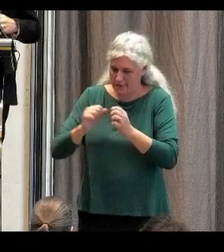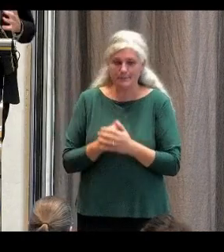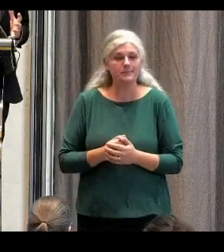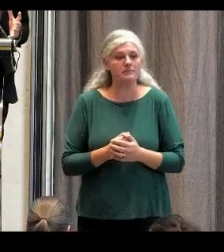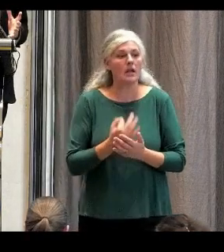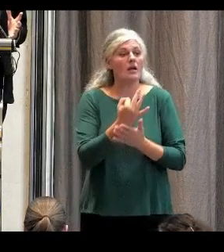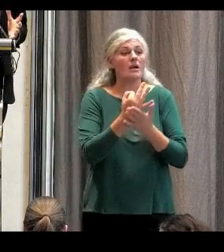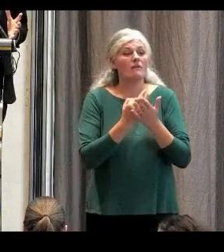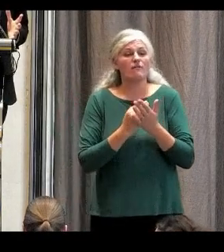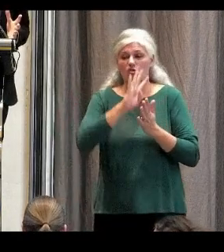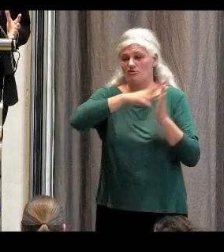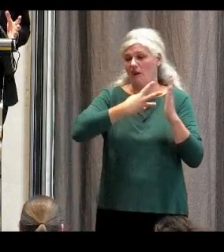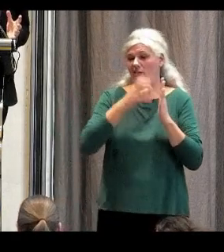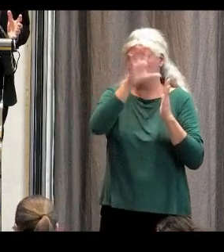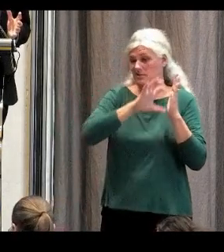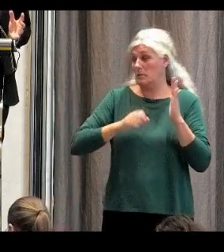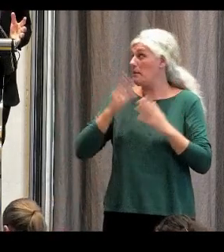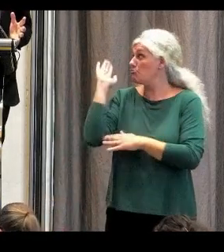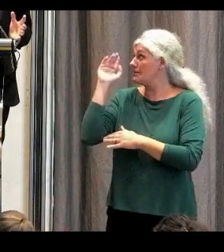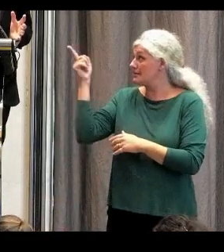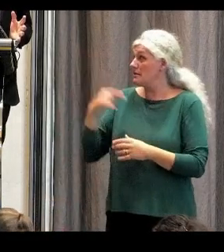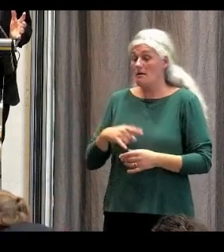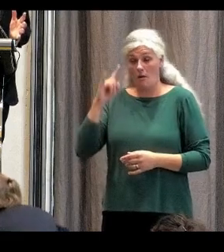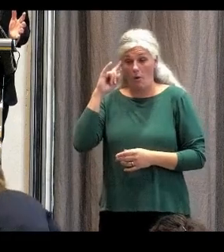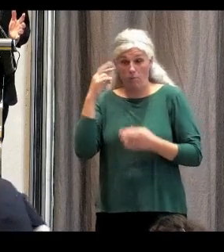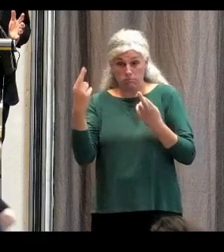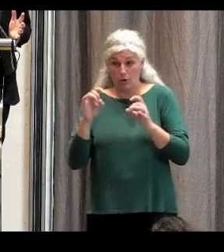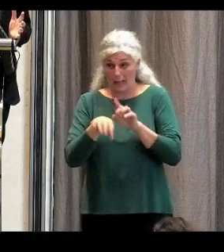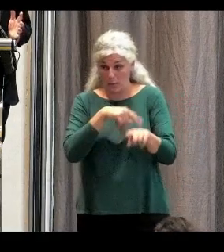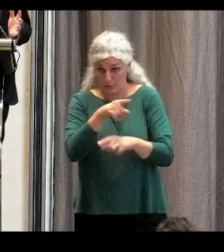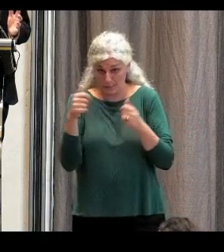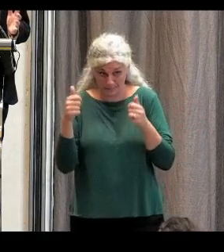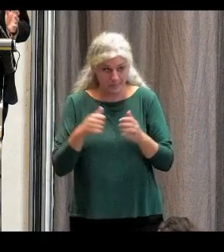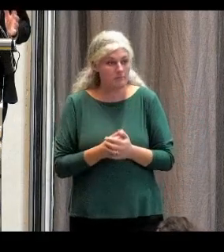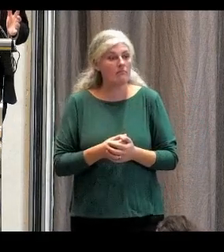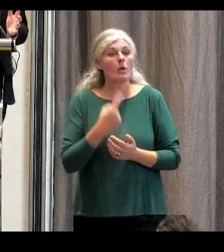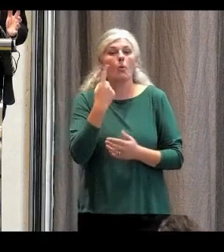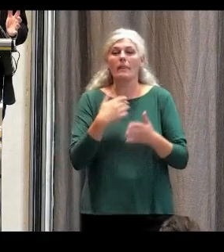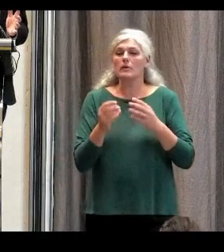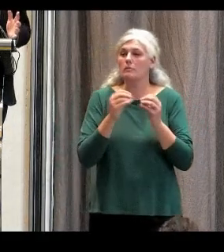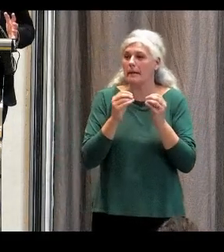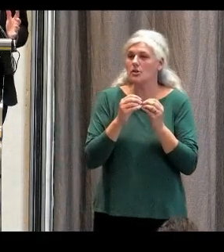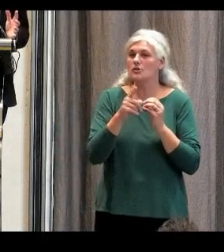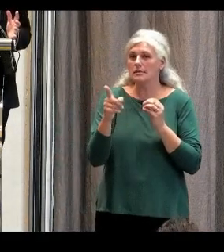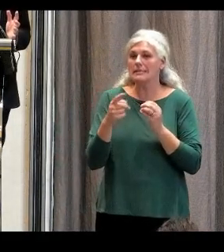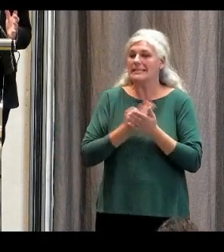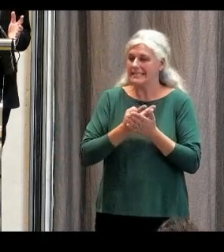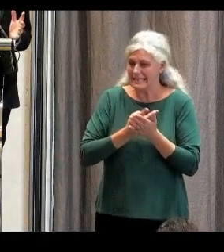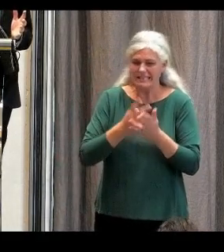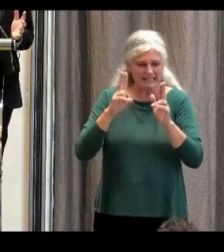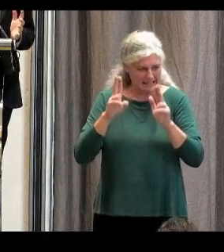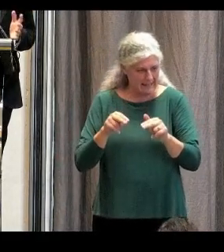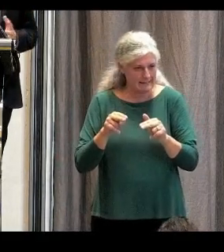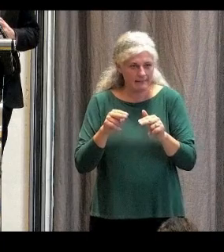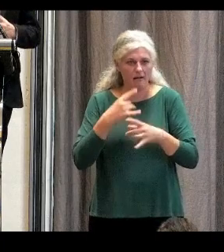I've got a few graphs in my presentation, and I hope that's okay. One thing to say is that the first